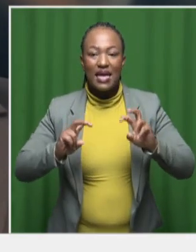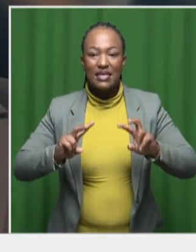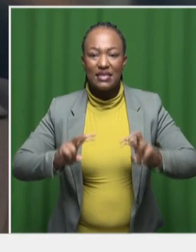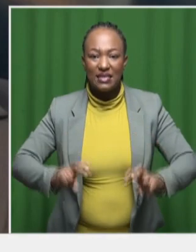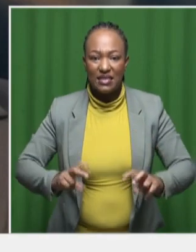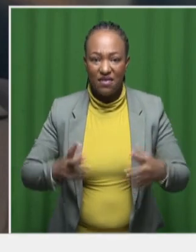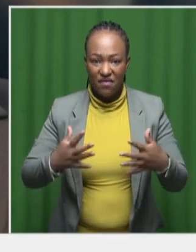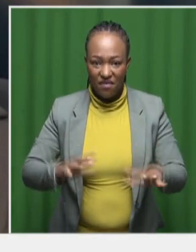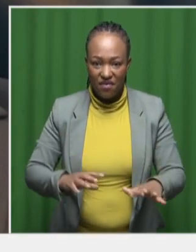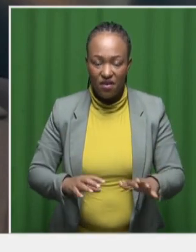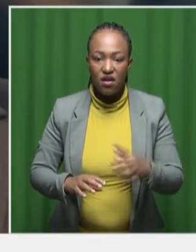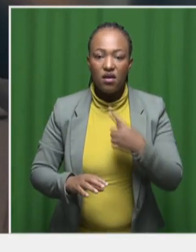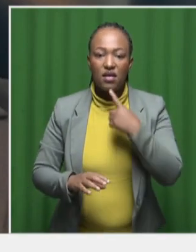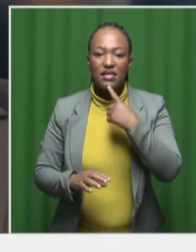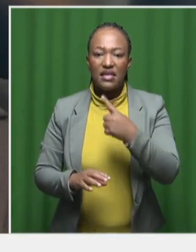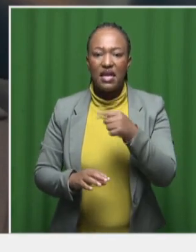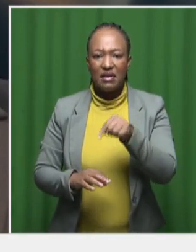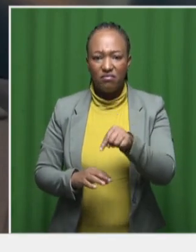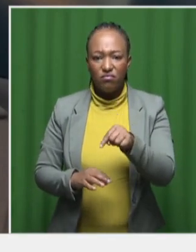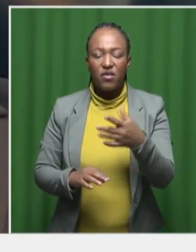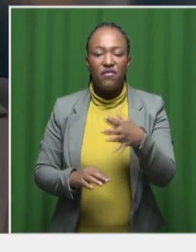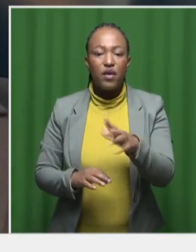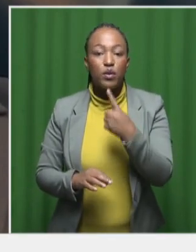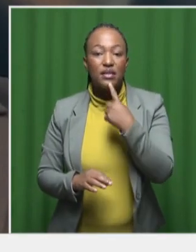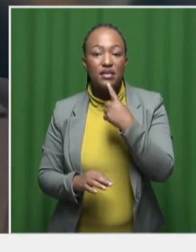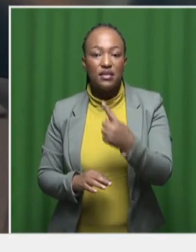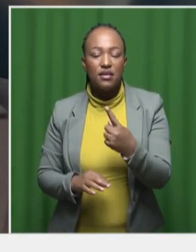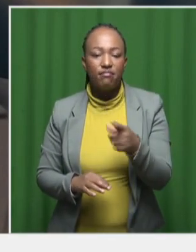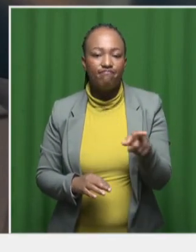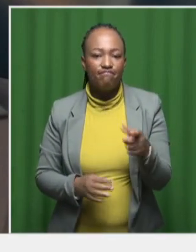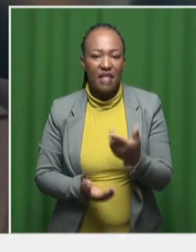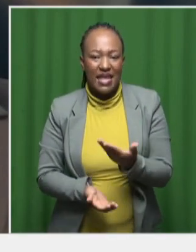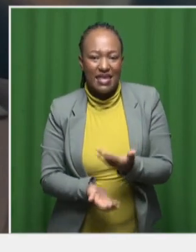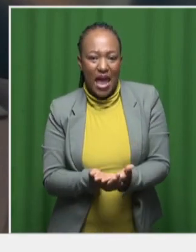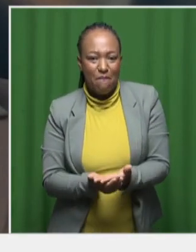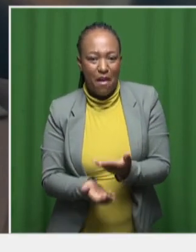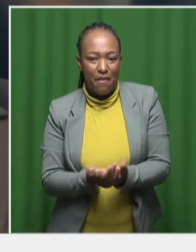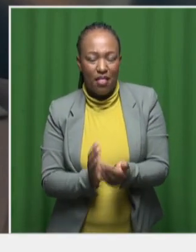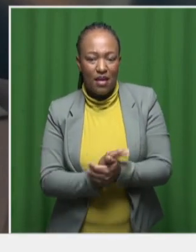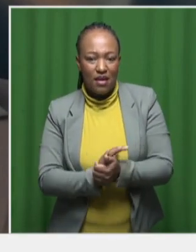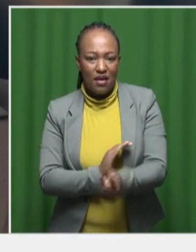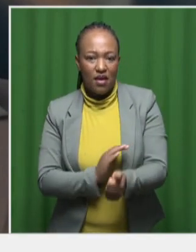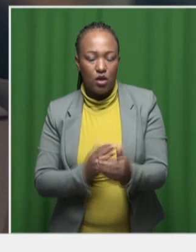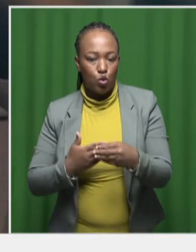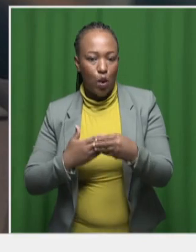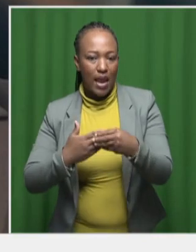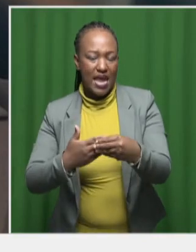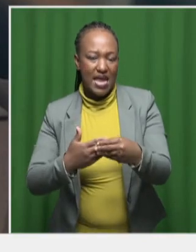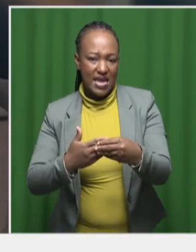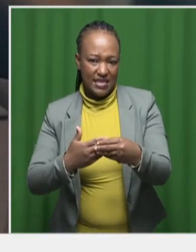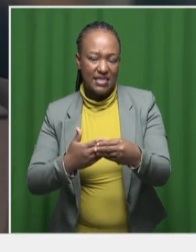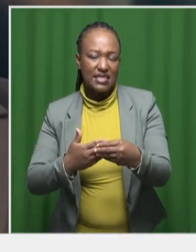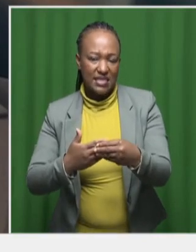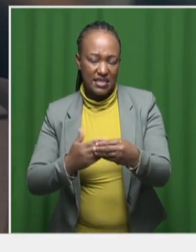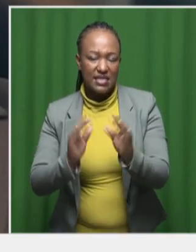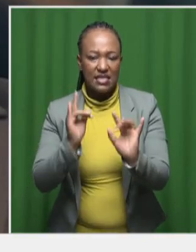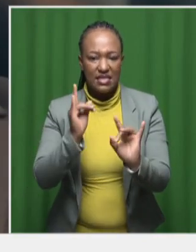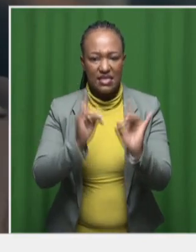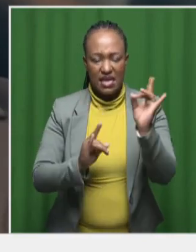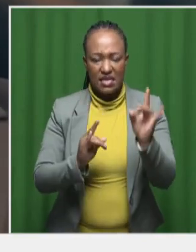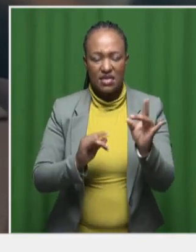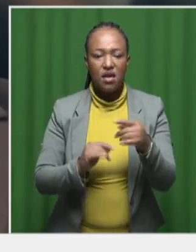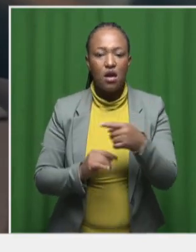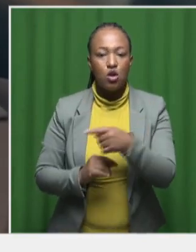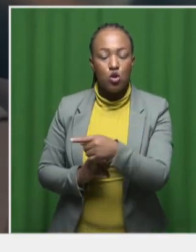also issuing a statement saying that you lack capabilities to lead the city. So as much as you say you've done,